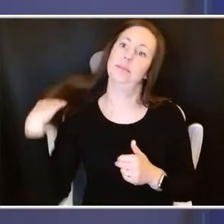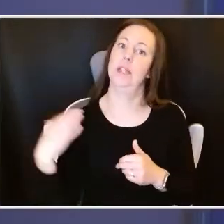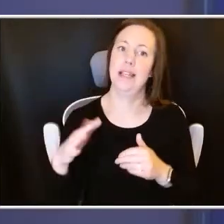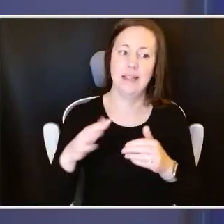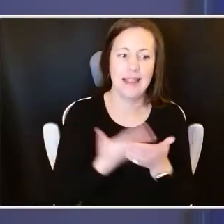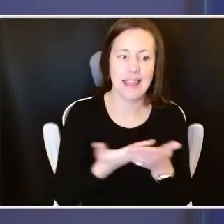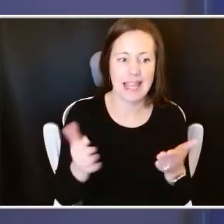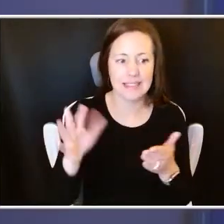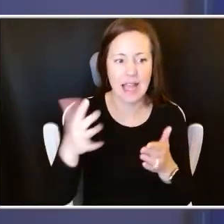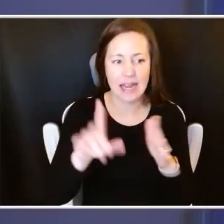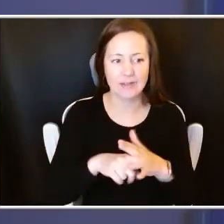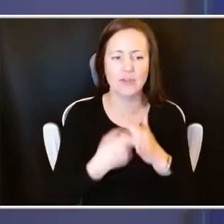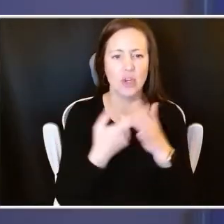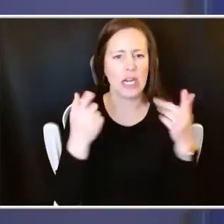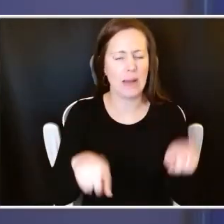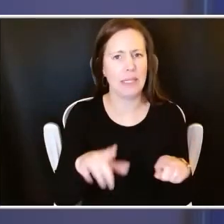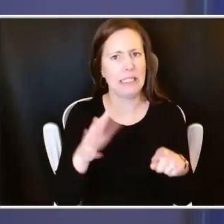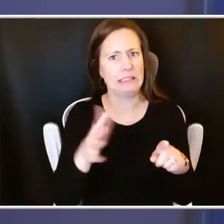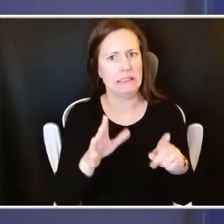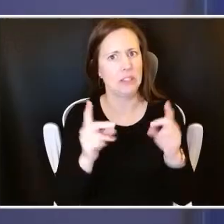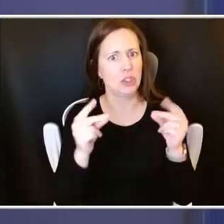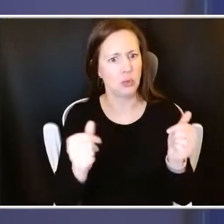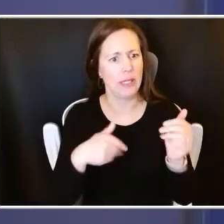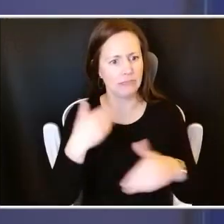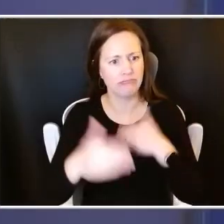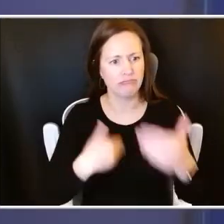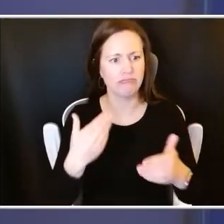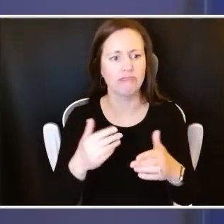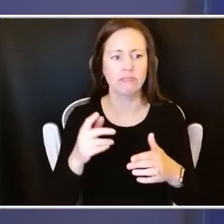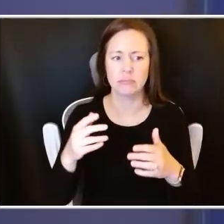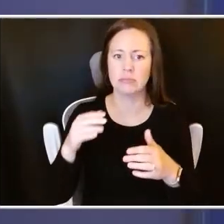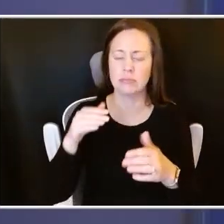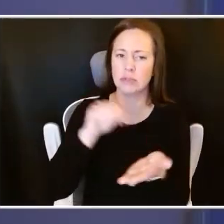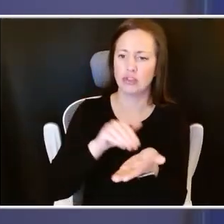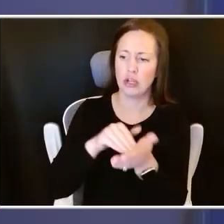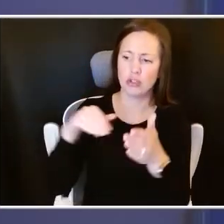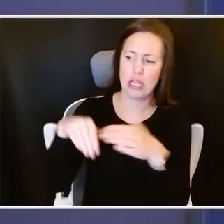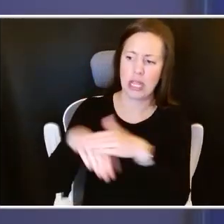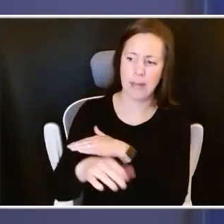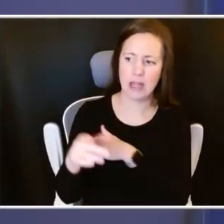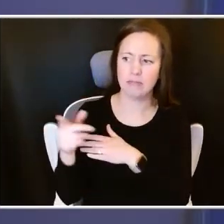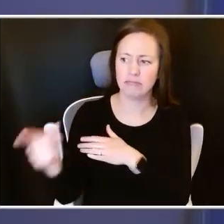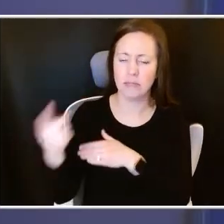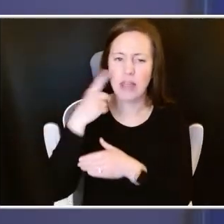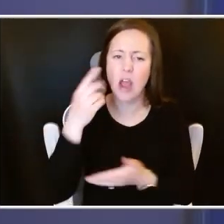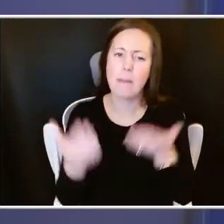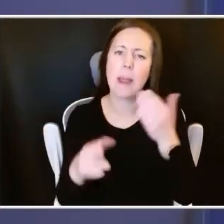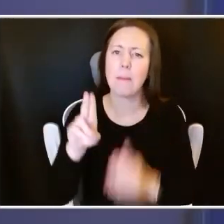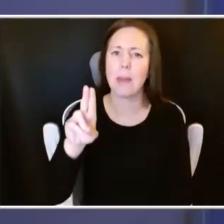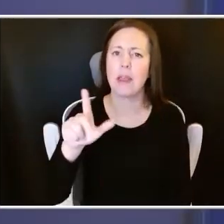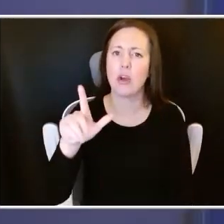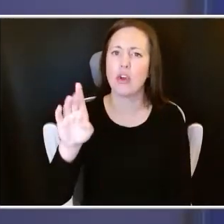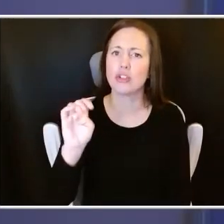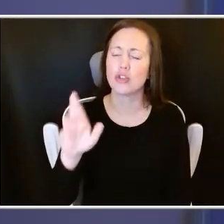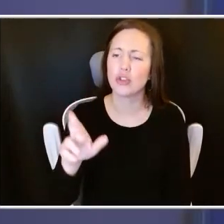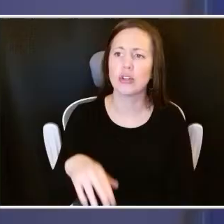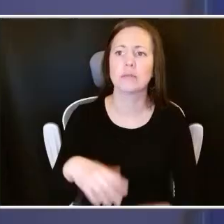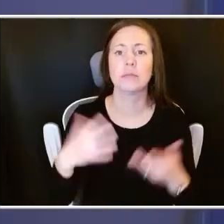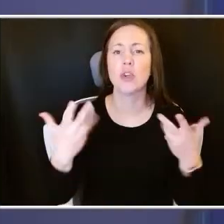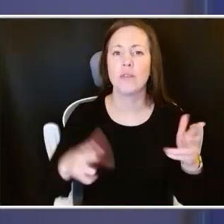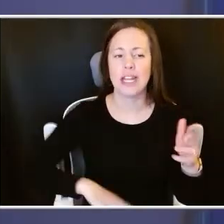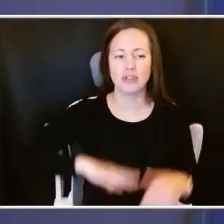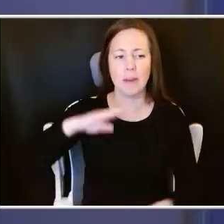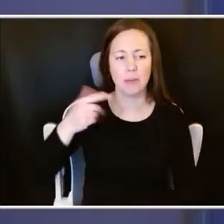rather quickly. Called the doctor in. She thought it was maybe an ulcer, bleeding ulcer. They did an upper GI or whatever. It